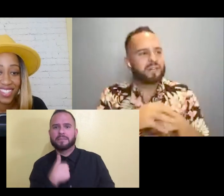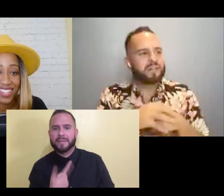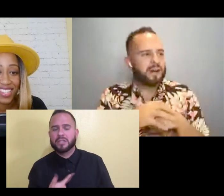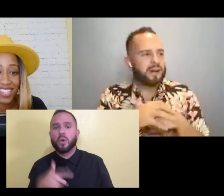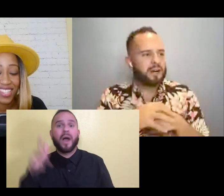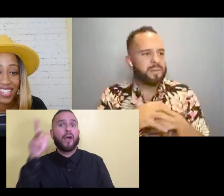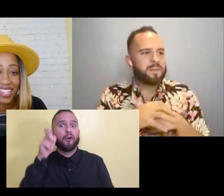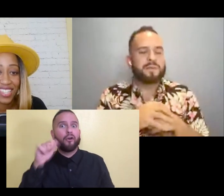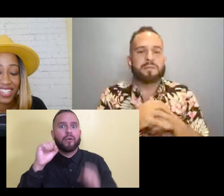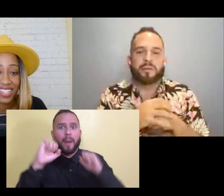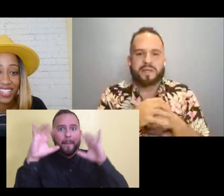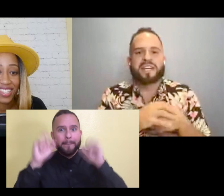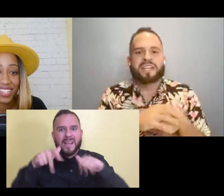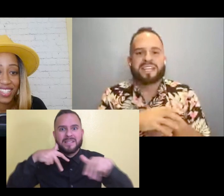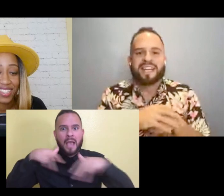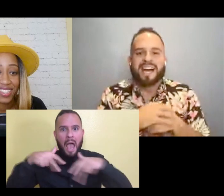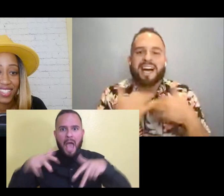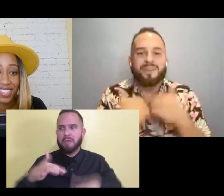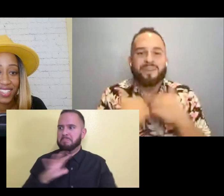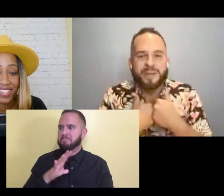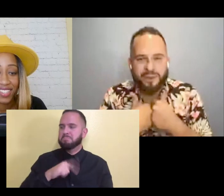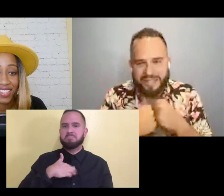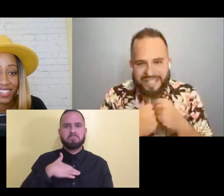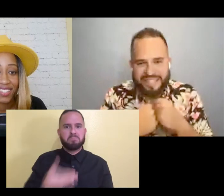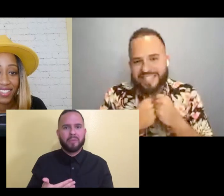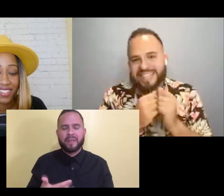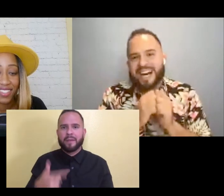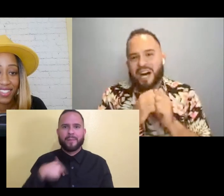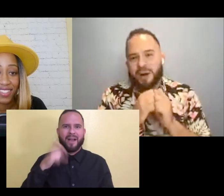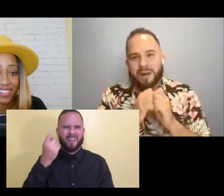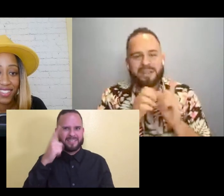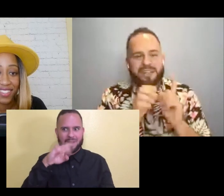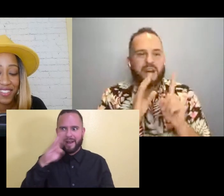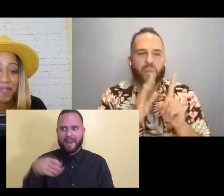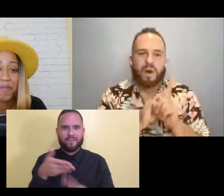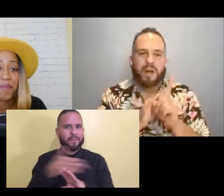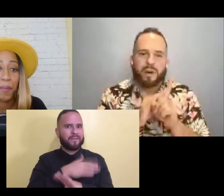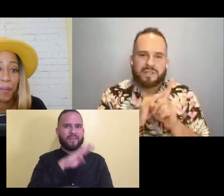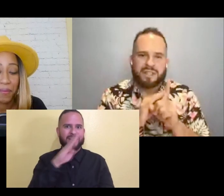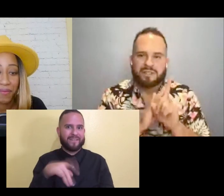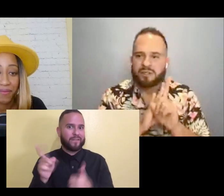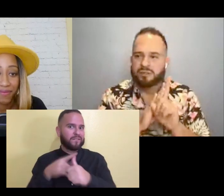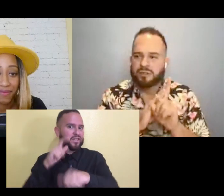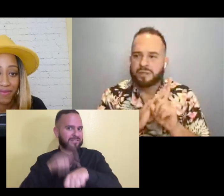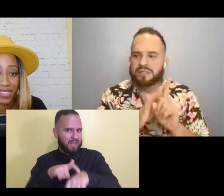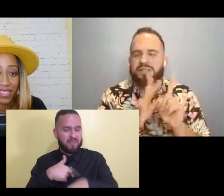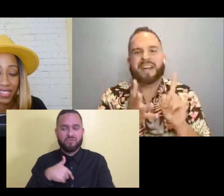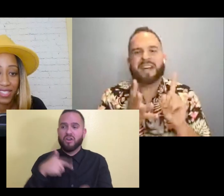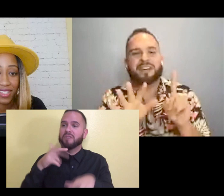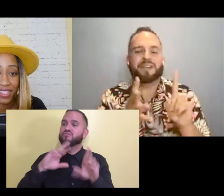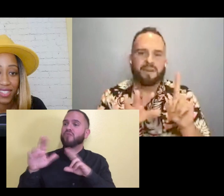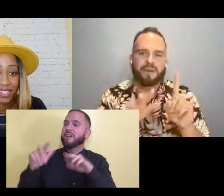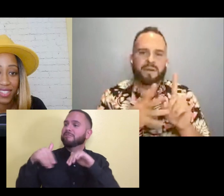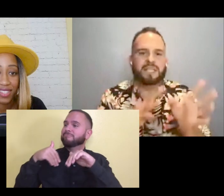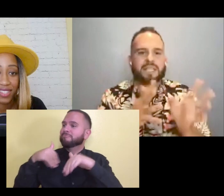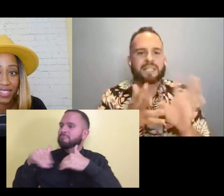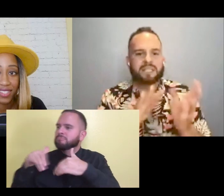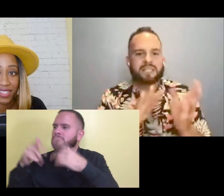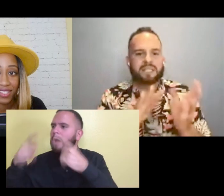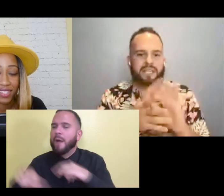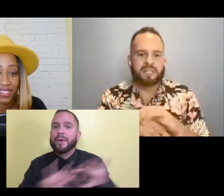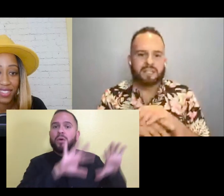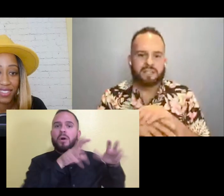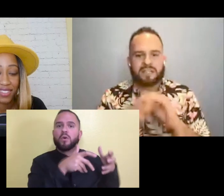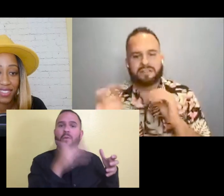of people from Korea. I don't speak Korean. I believe they had one person who was fairly fluent in